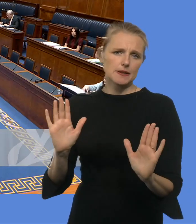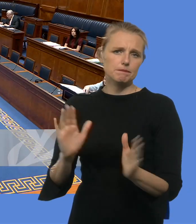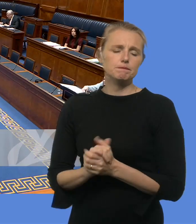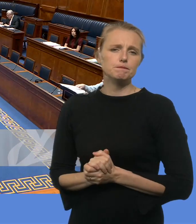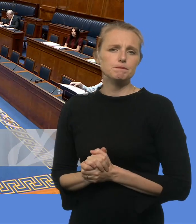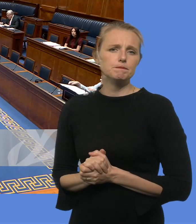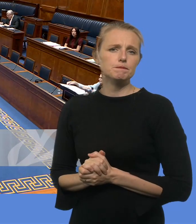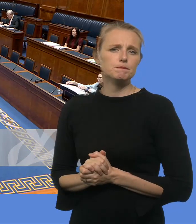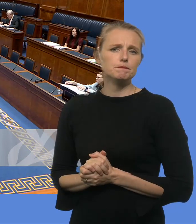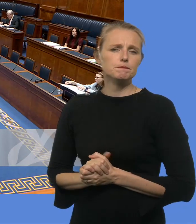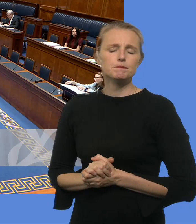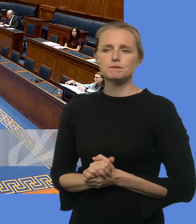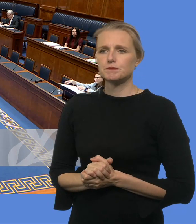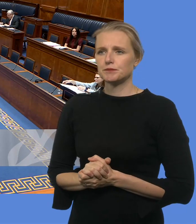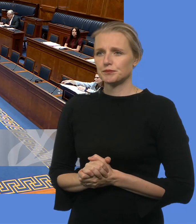for.